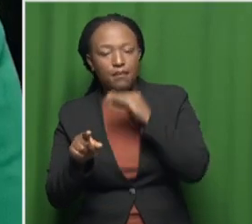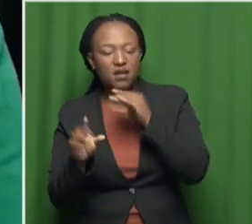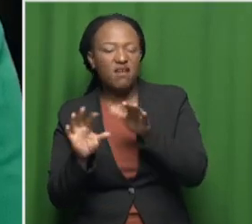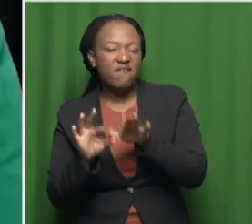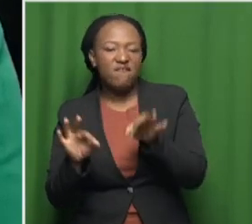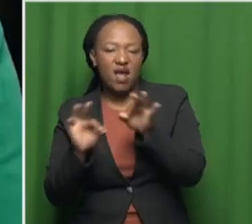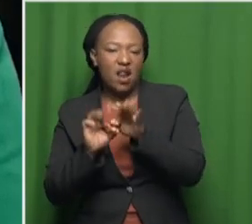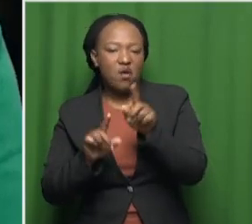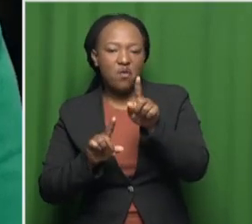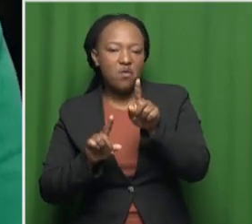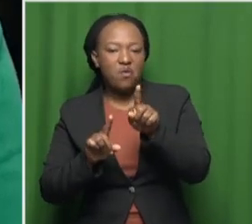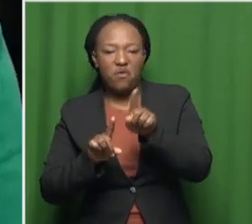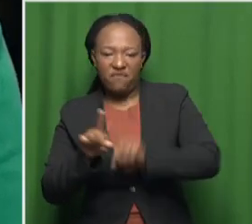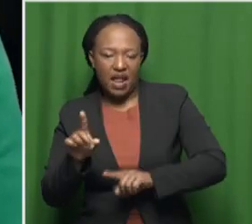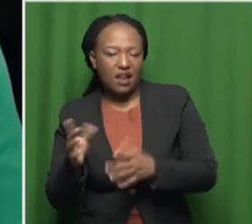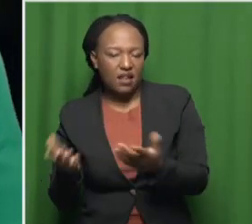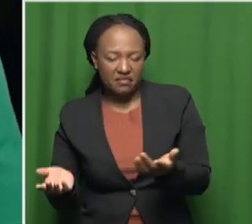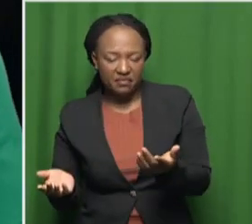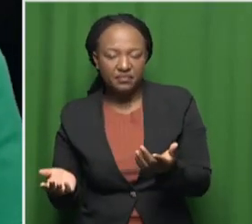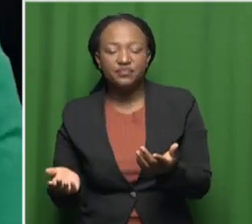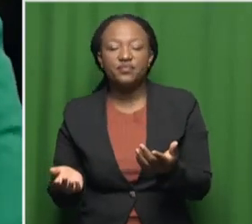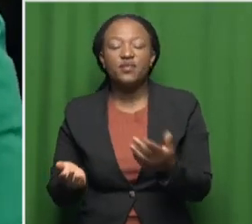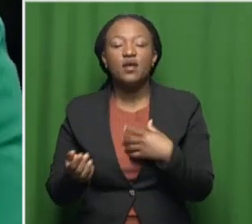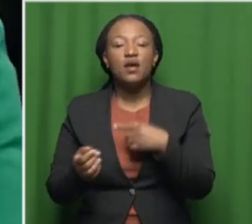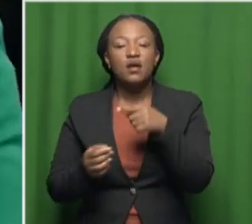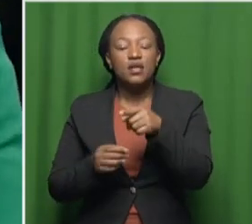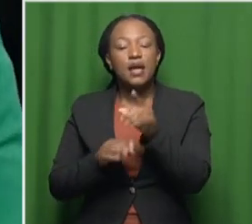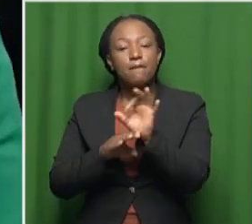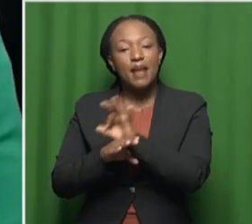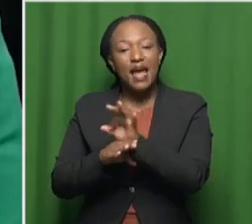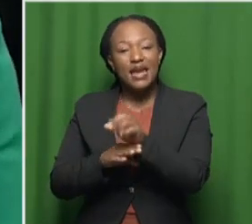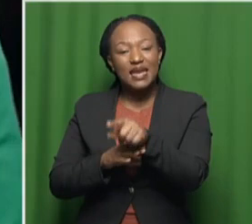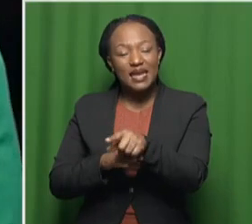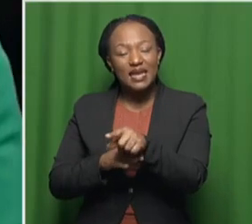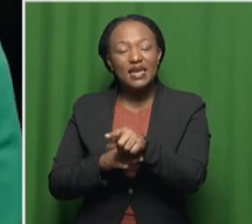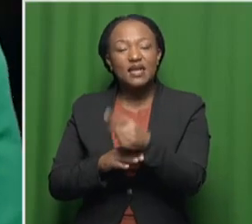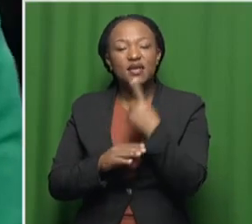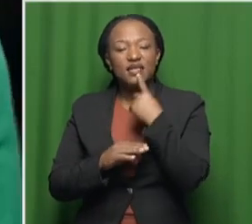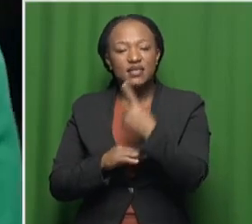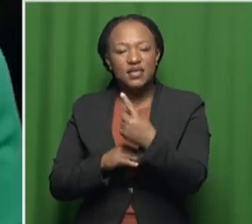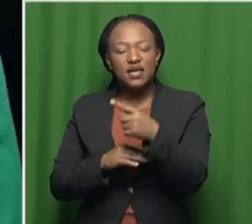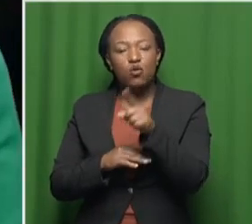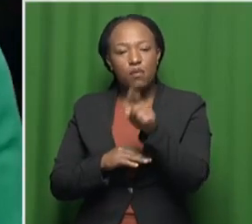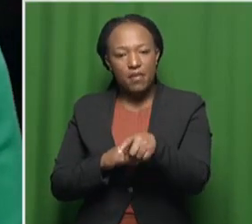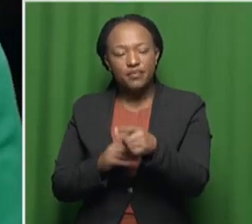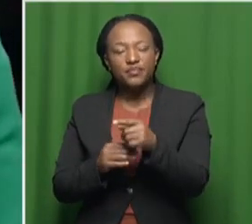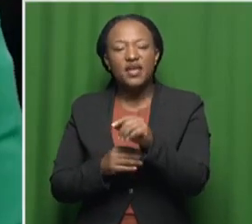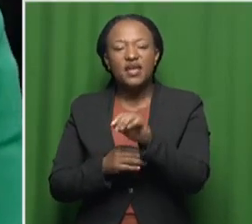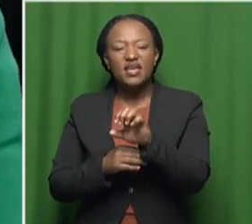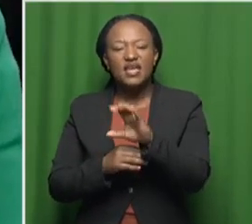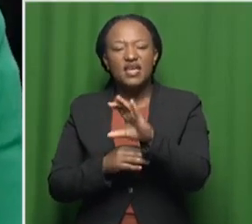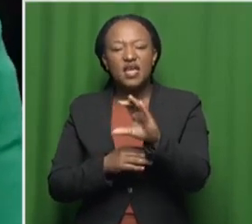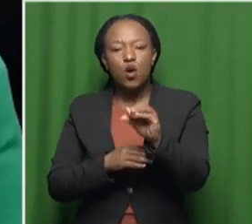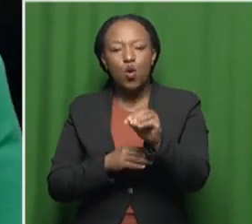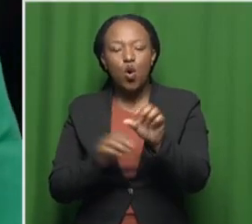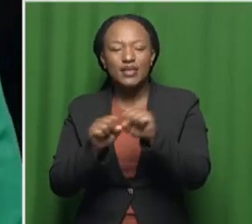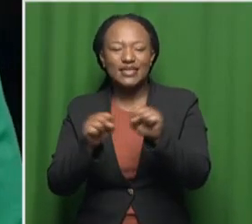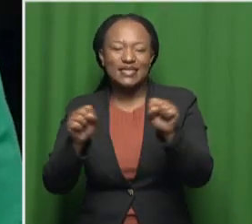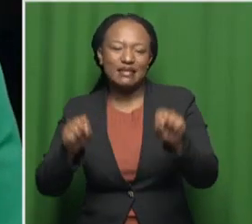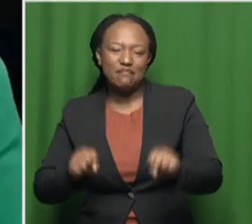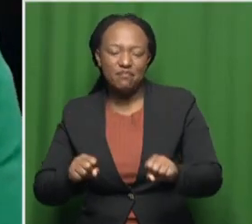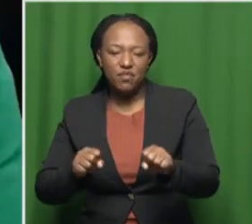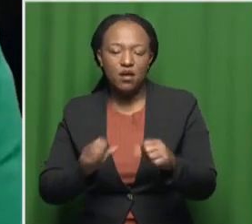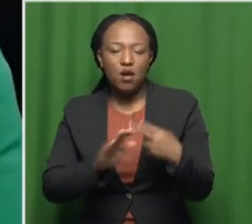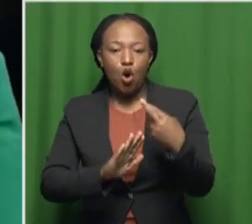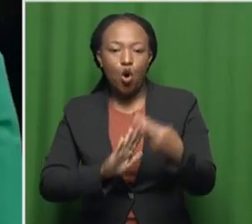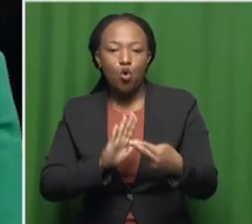National Integrated Small Enterprise Development Master Plan, it's clearly saying we've got to take an ecosystem approach. What is my role? What is